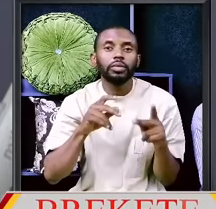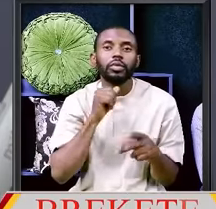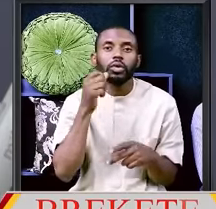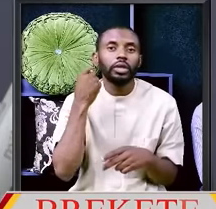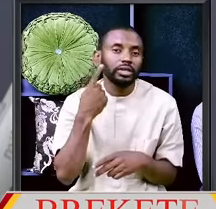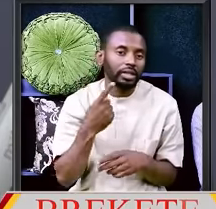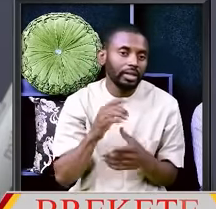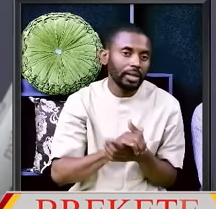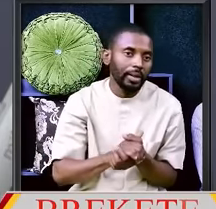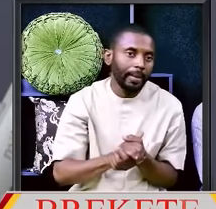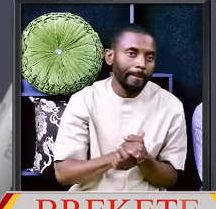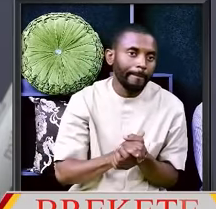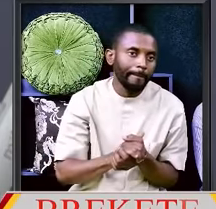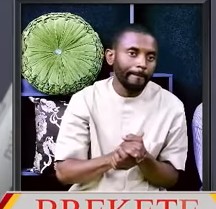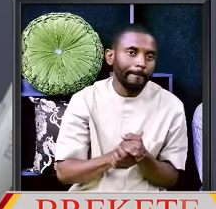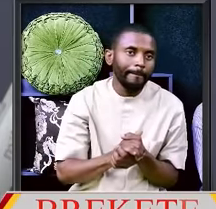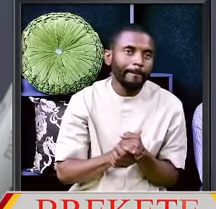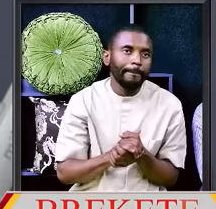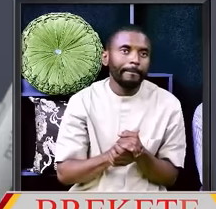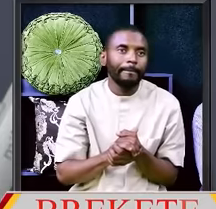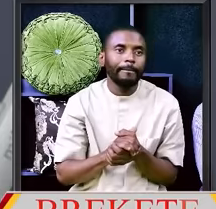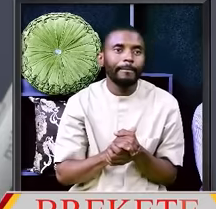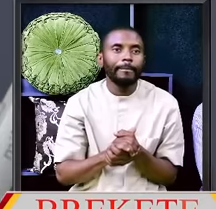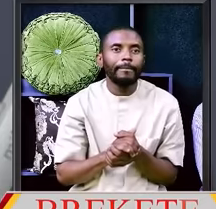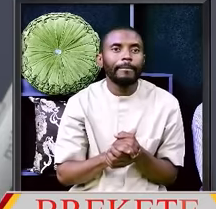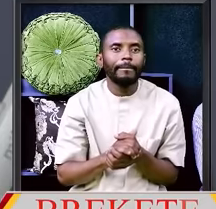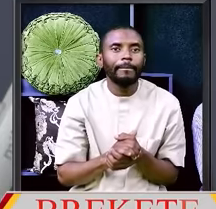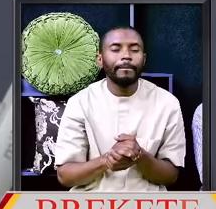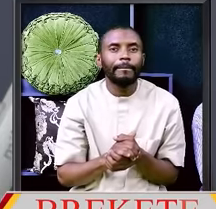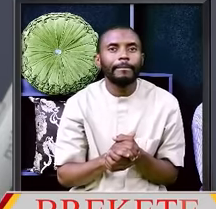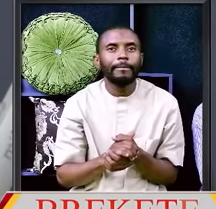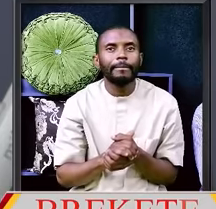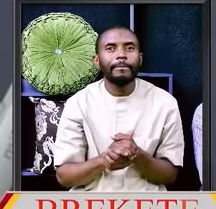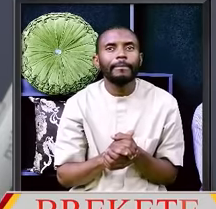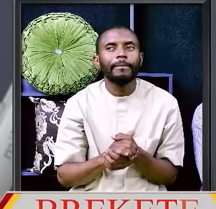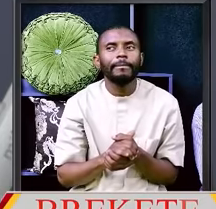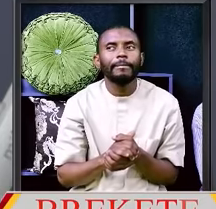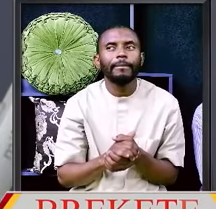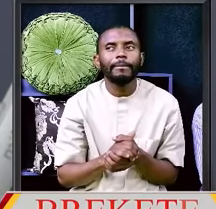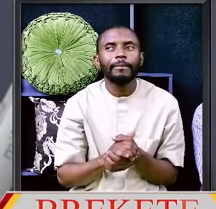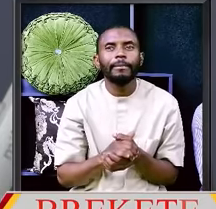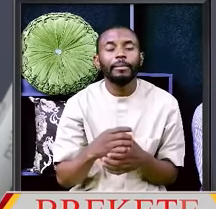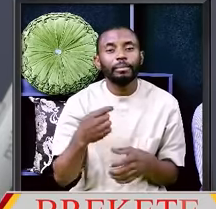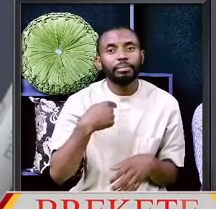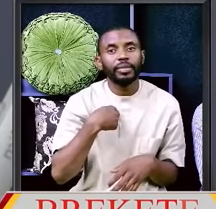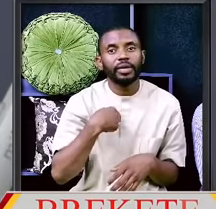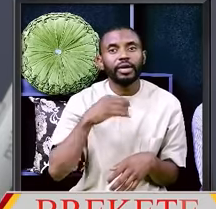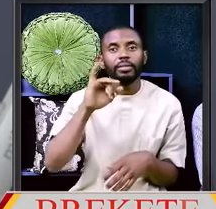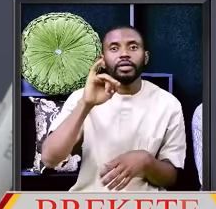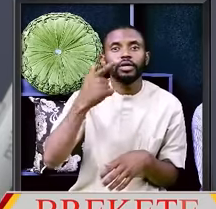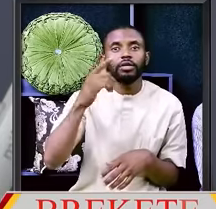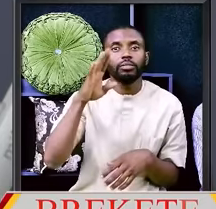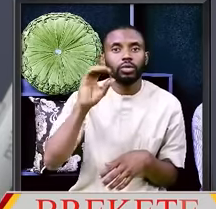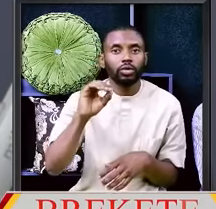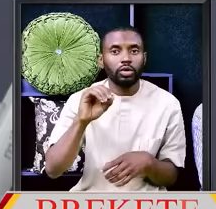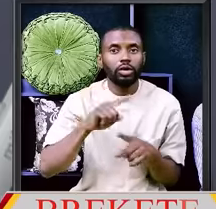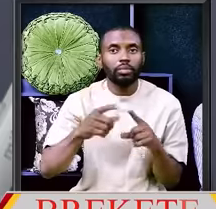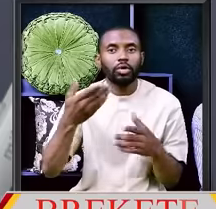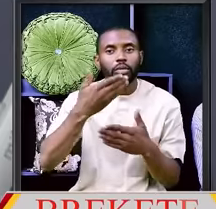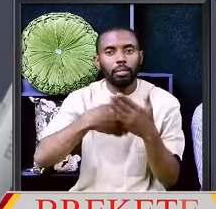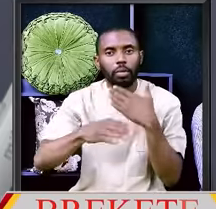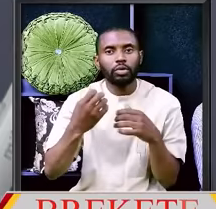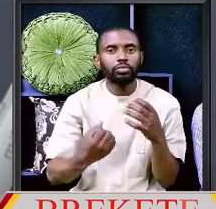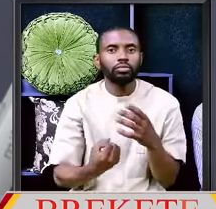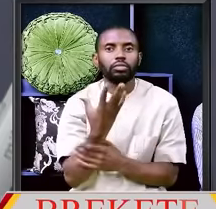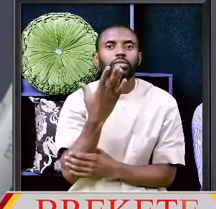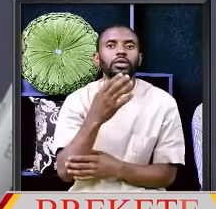of Mohbad, as a Yoruba, I know the Yoruba Igbo. But I grew up I was born and brought up in Lagos,